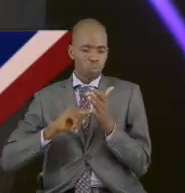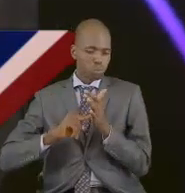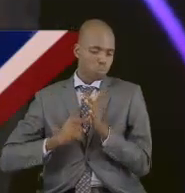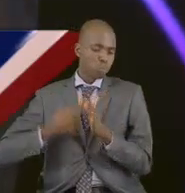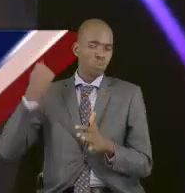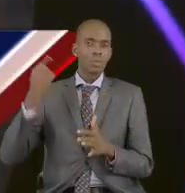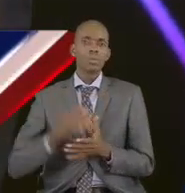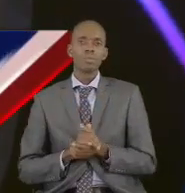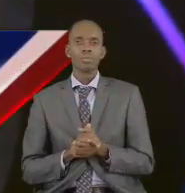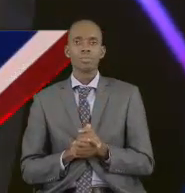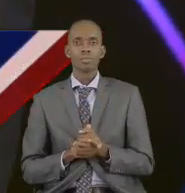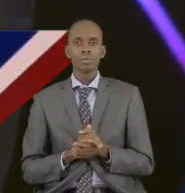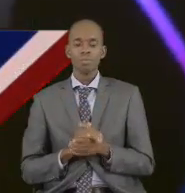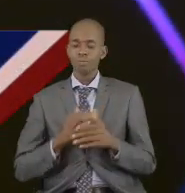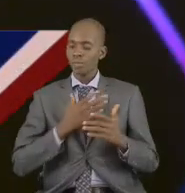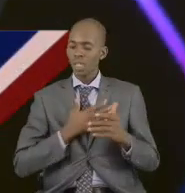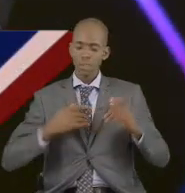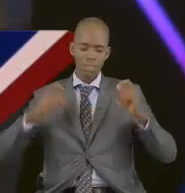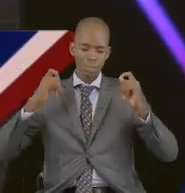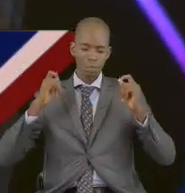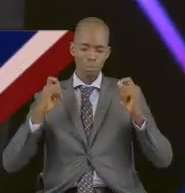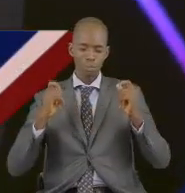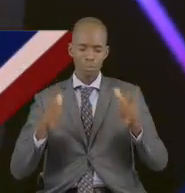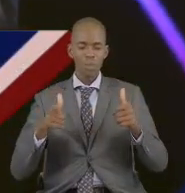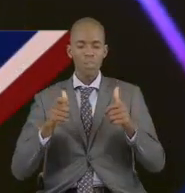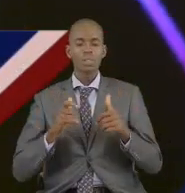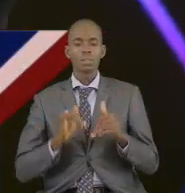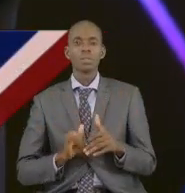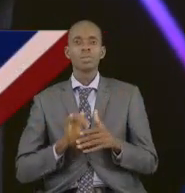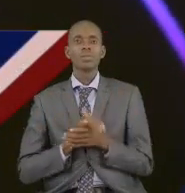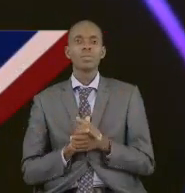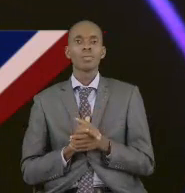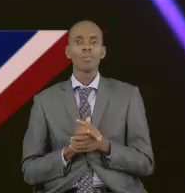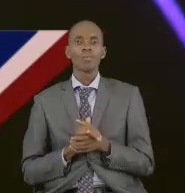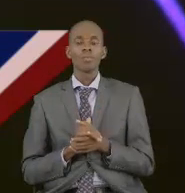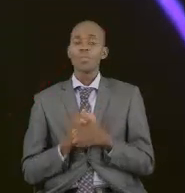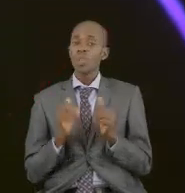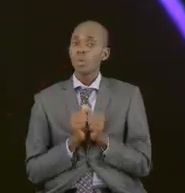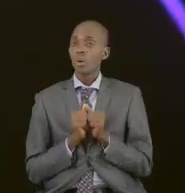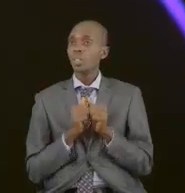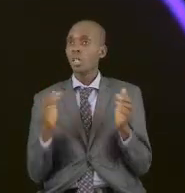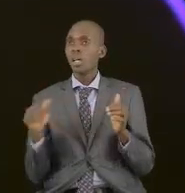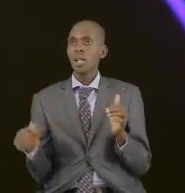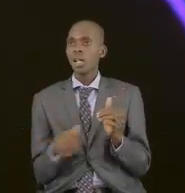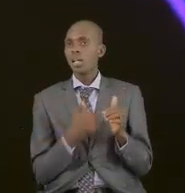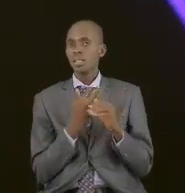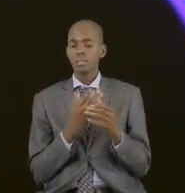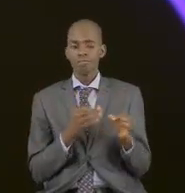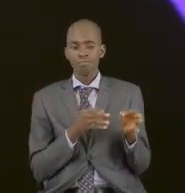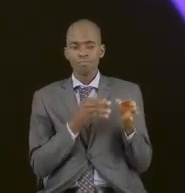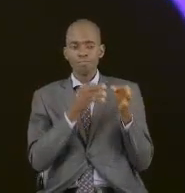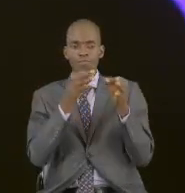straightway, immediately, instantaneously, without any delay, he